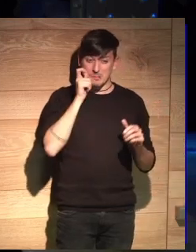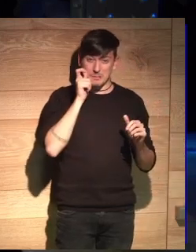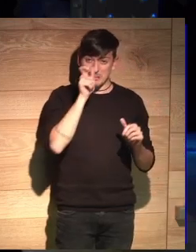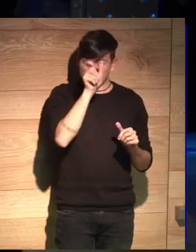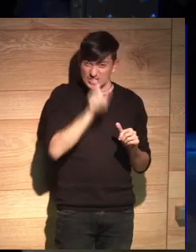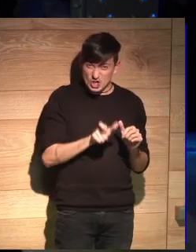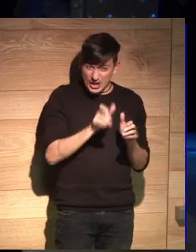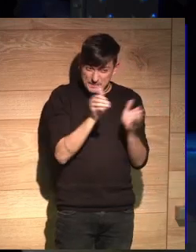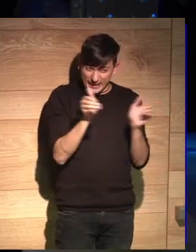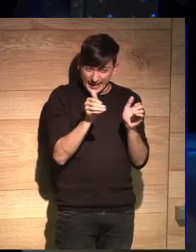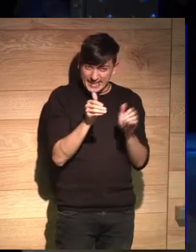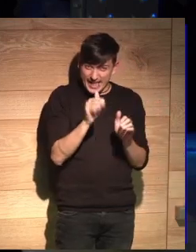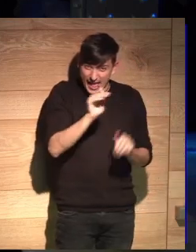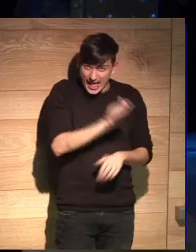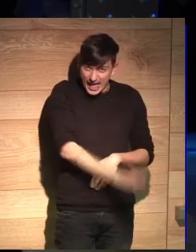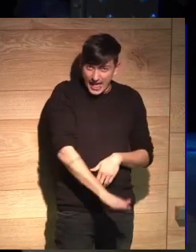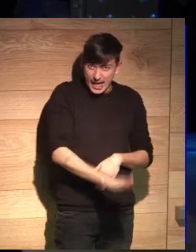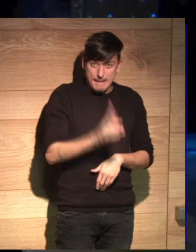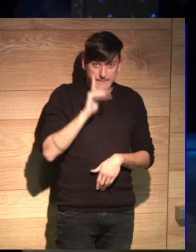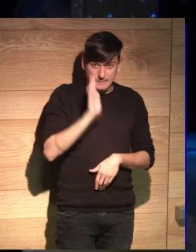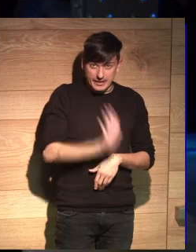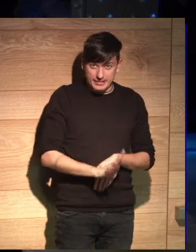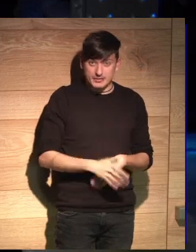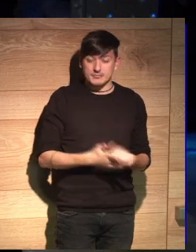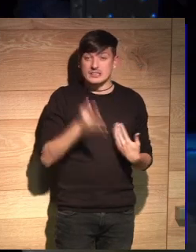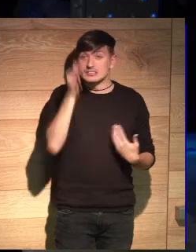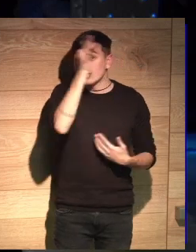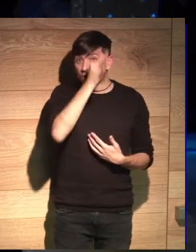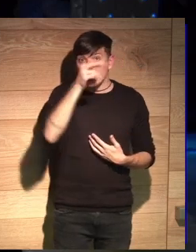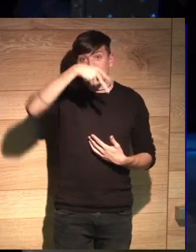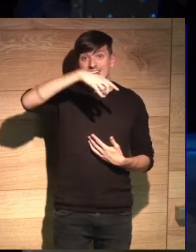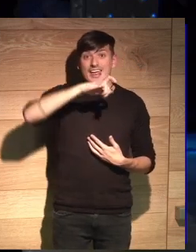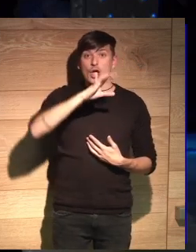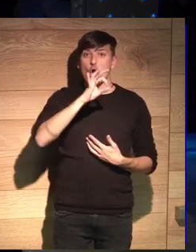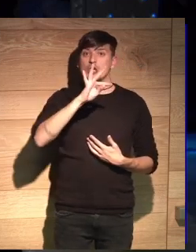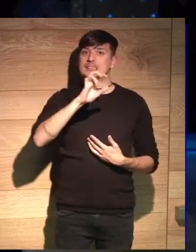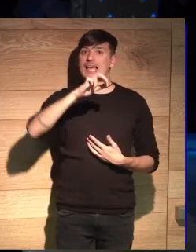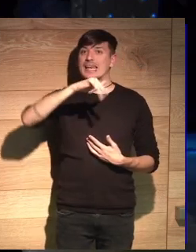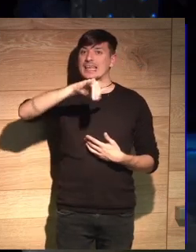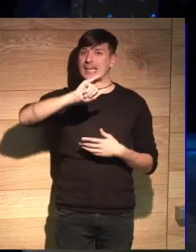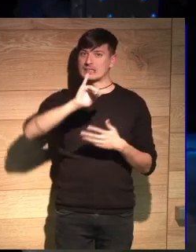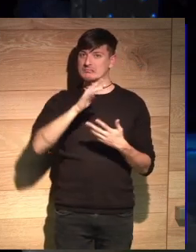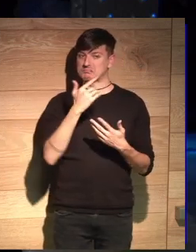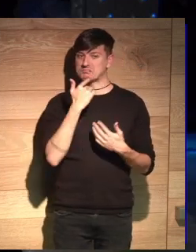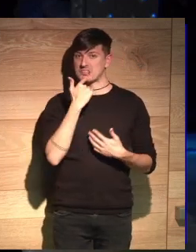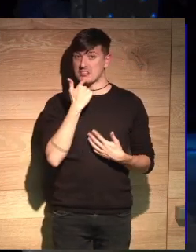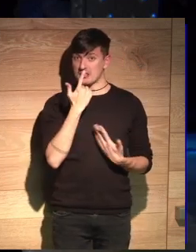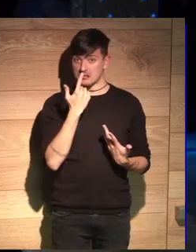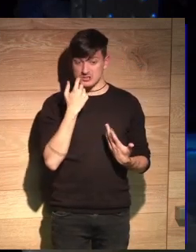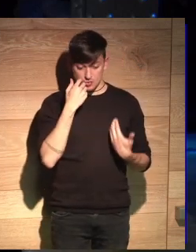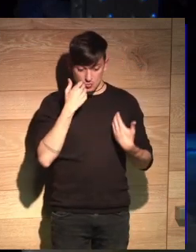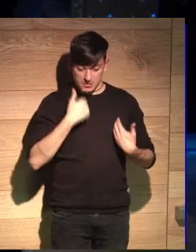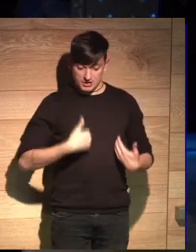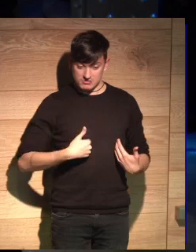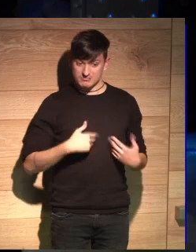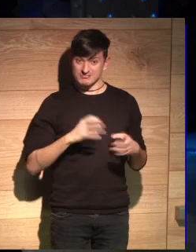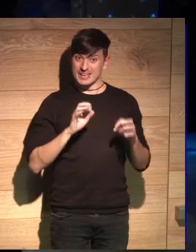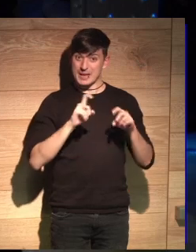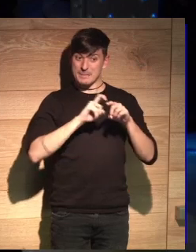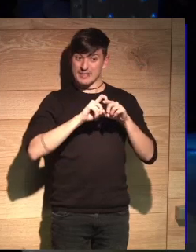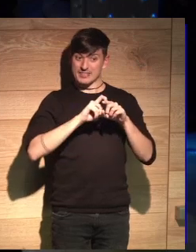a little man. So the task of Newton is that the human being is